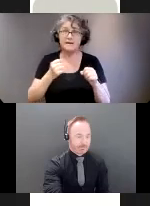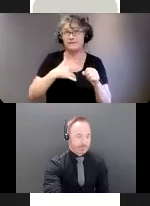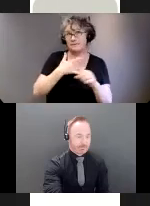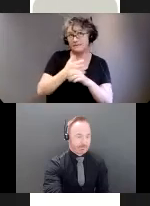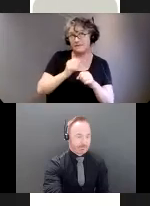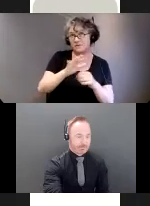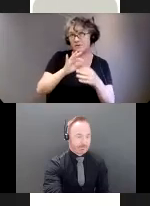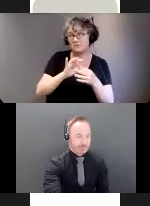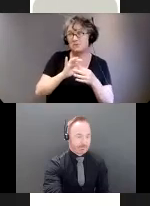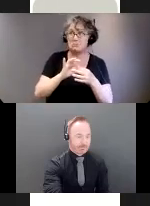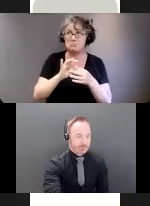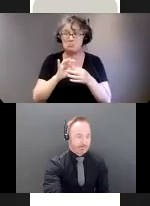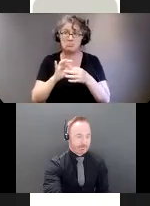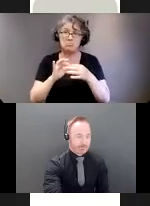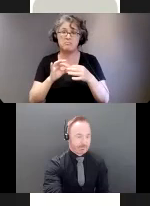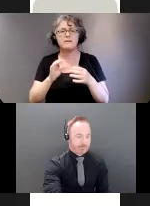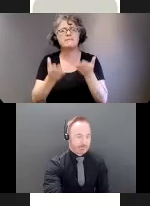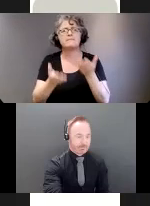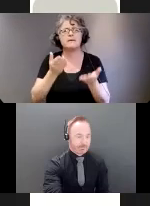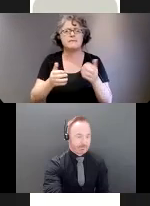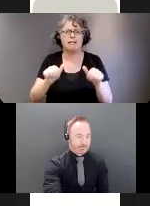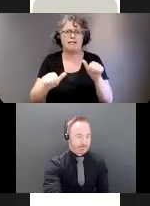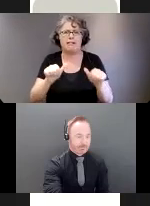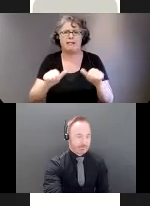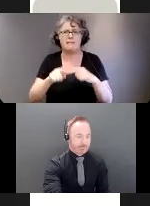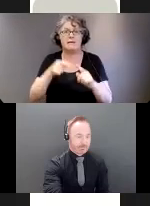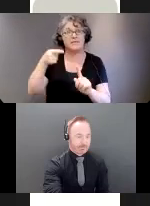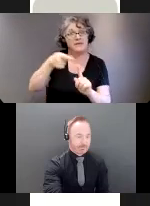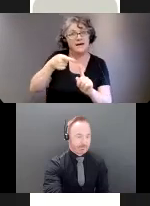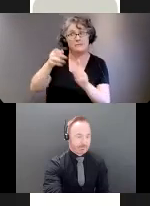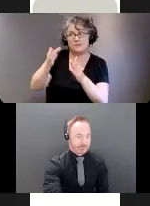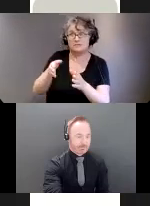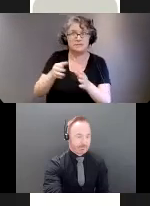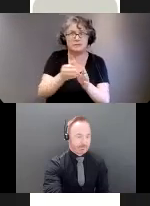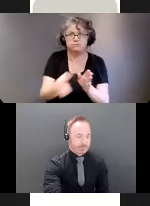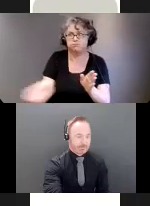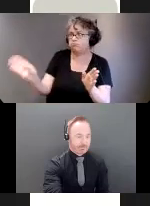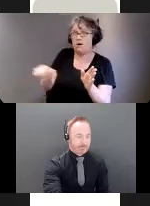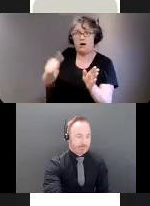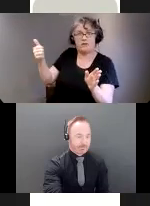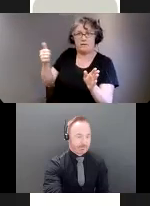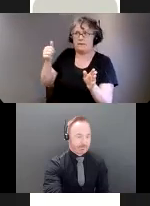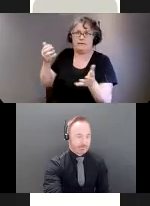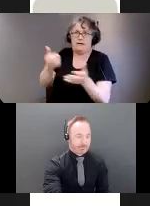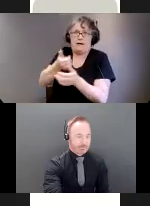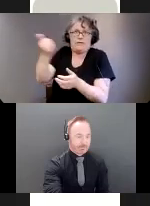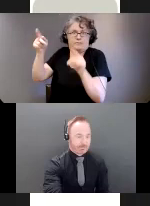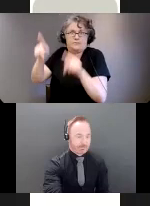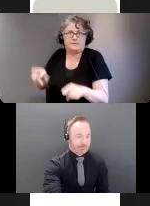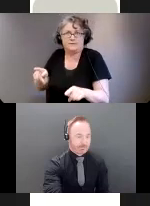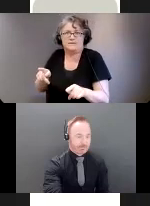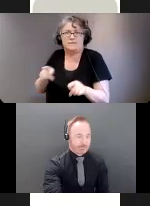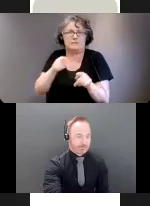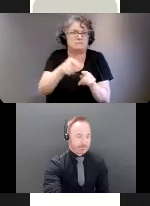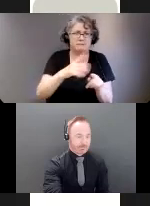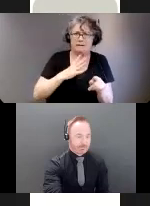relationship? We're maybe not sure if it's about that specific person or that relationship. Are you feeling safe? Is there